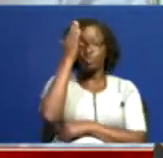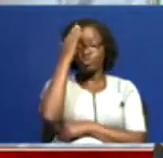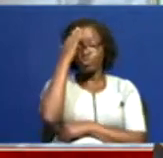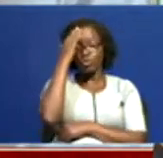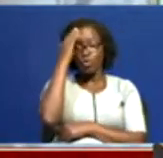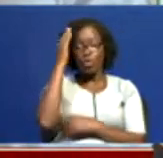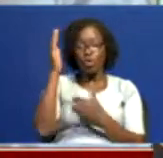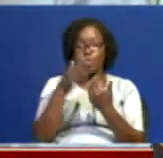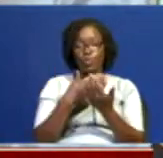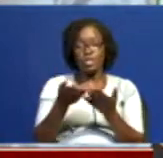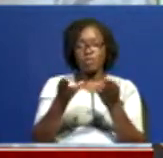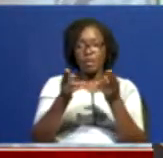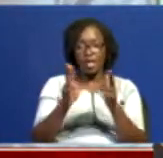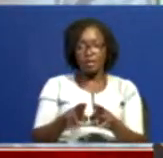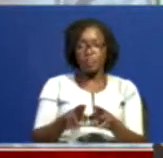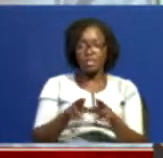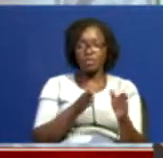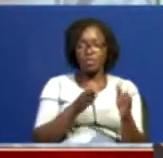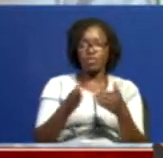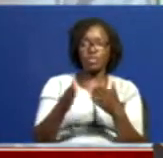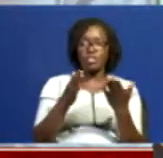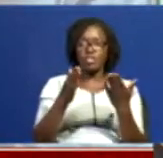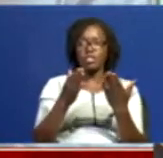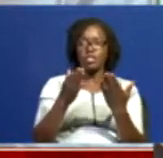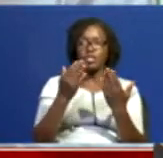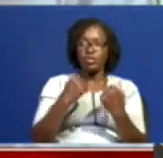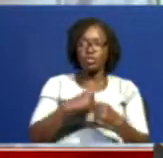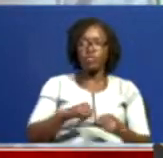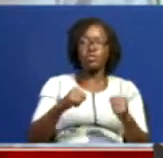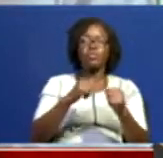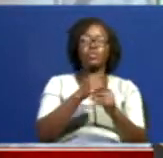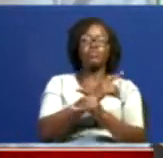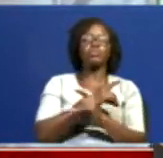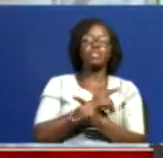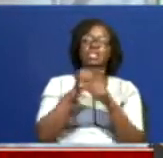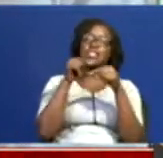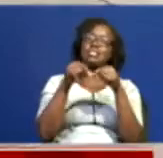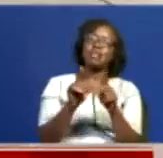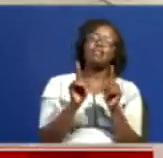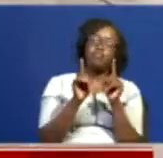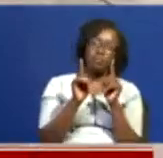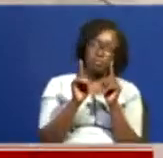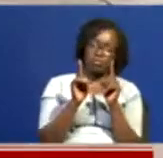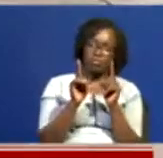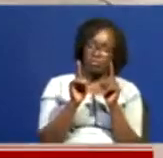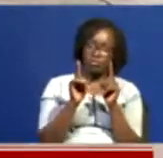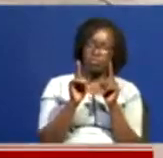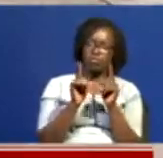kitu yote ikifanyika kwa street, uko na uwezo ya kuji protect.